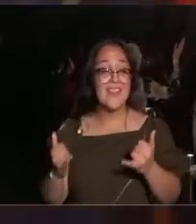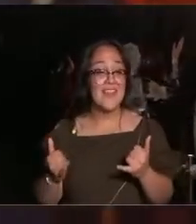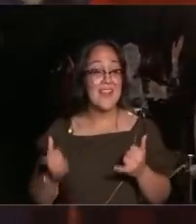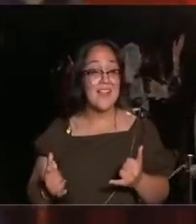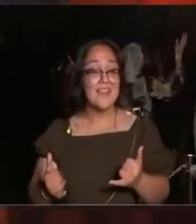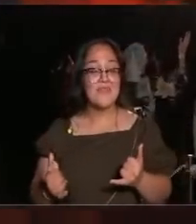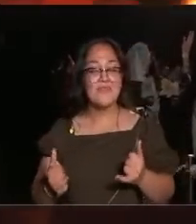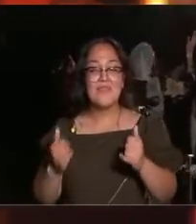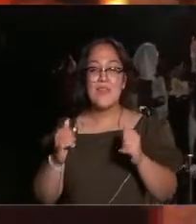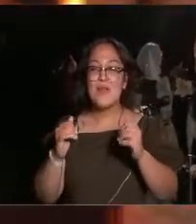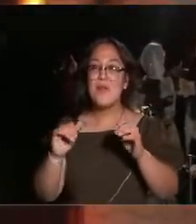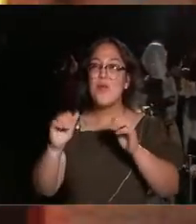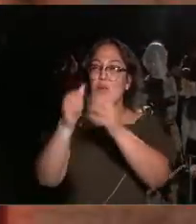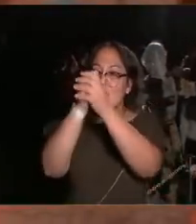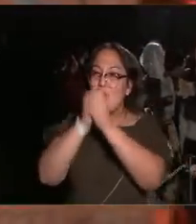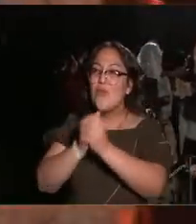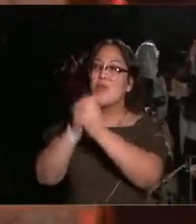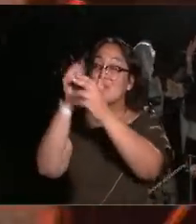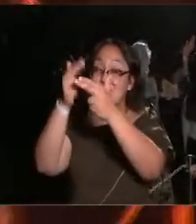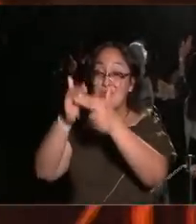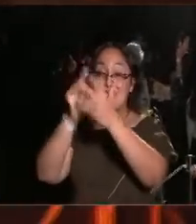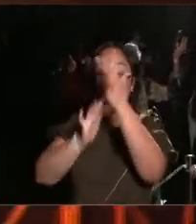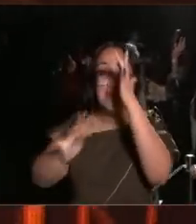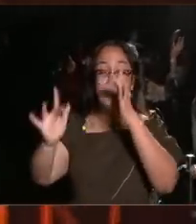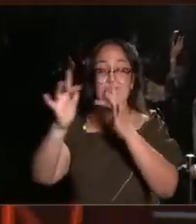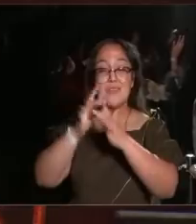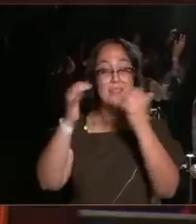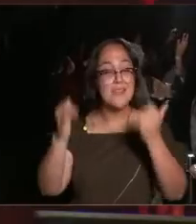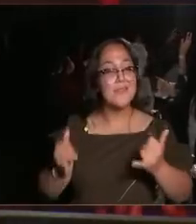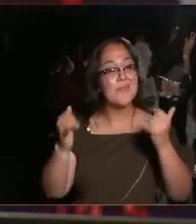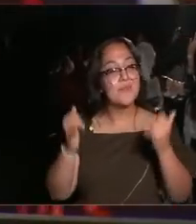Why don't you lift up the name of Jesus? Exalt his name.